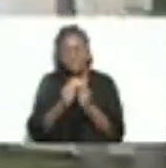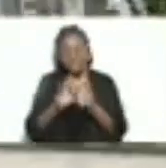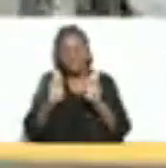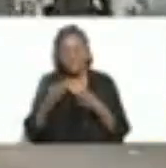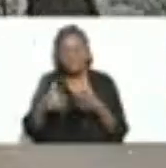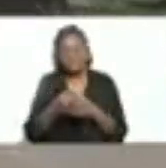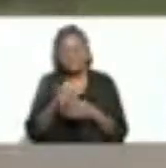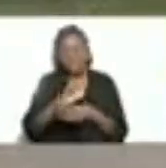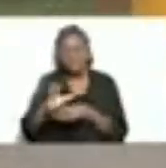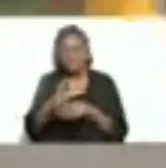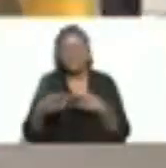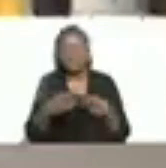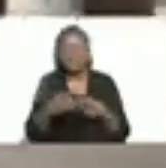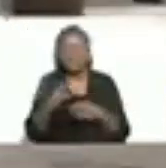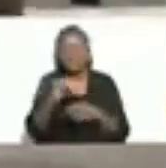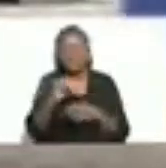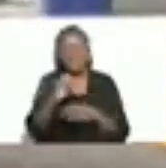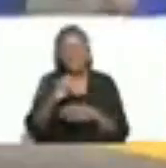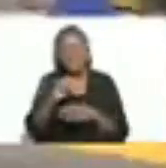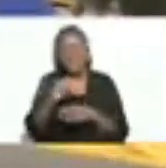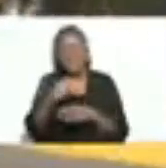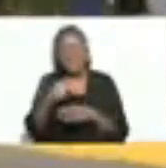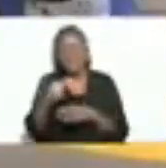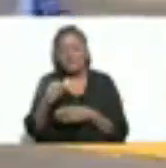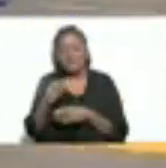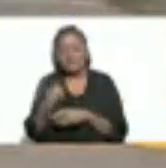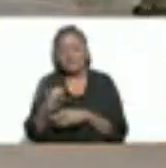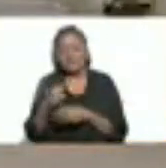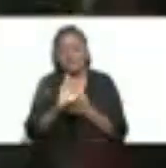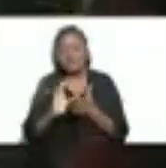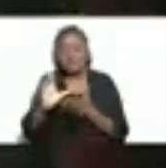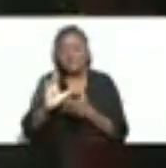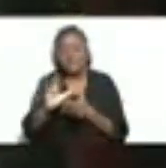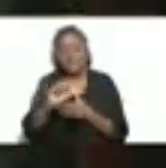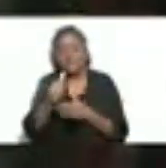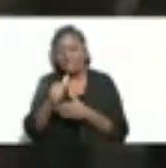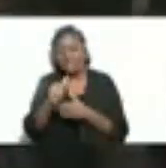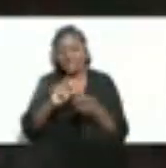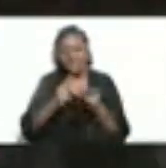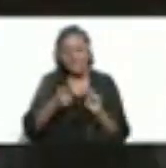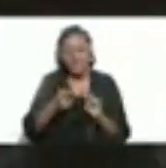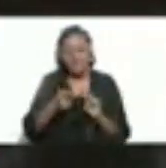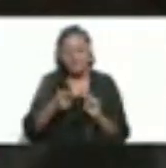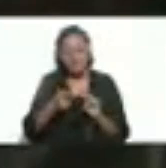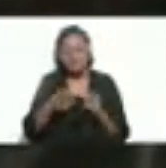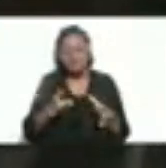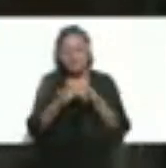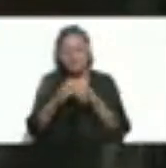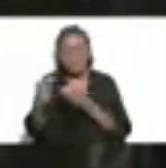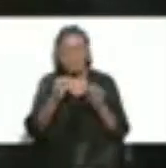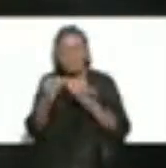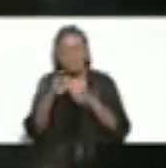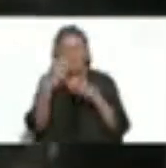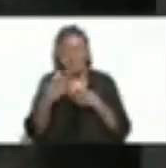Center. On hand, a number of representatives from the real estate industry, along with other corporate partners, who joined Managing Director